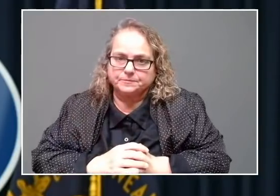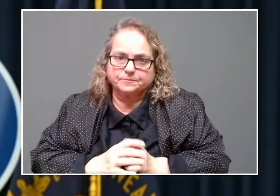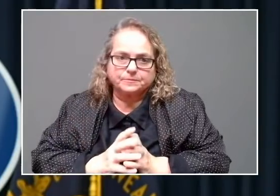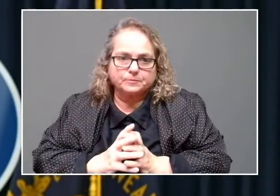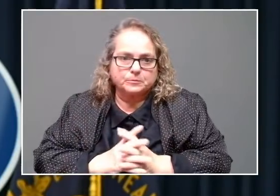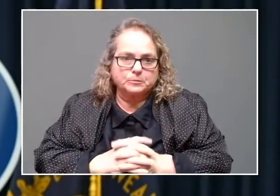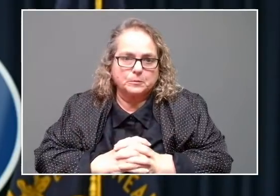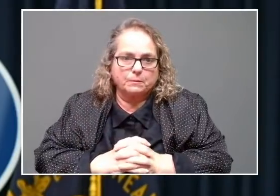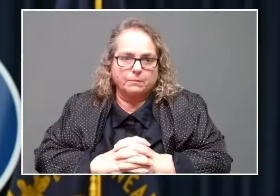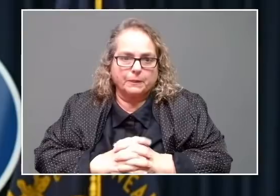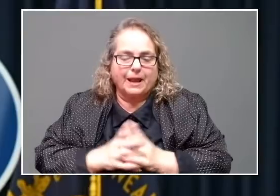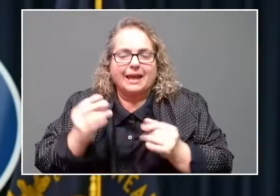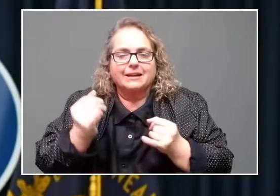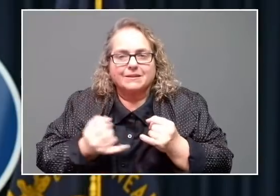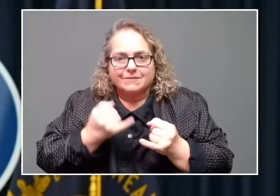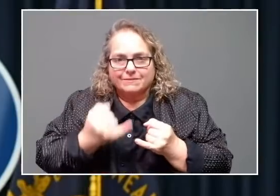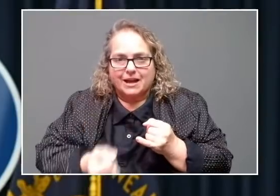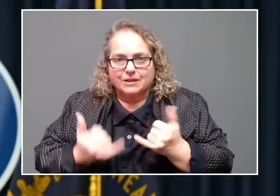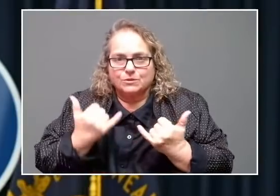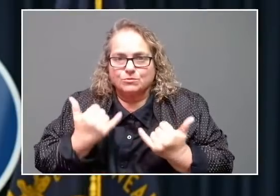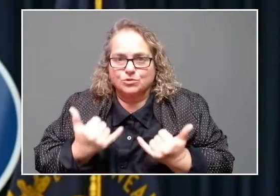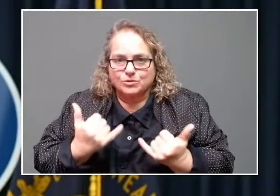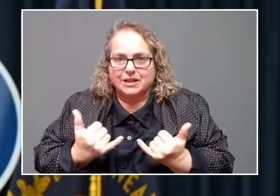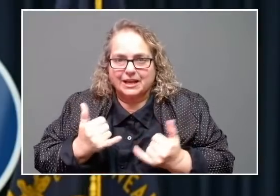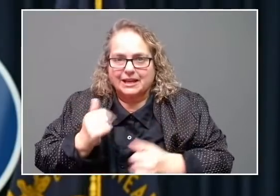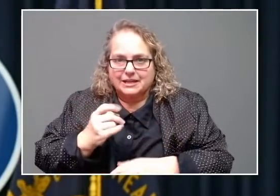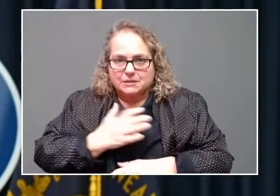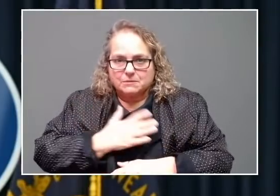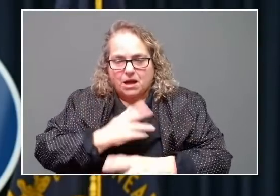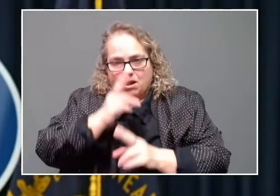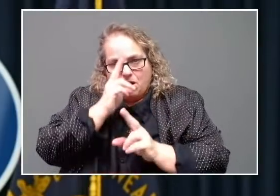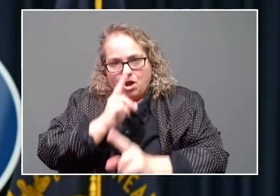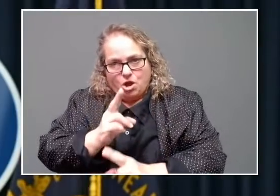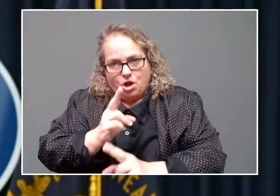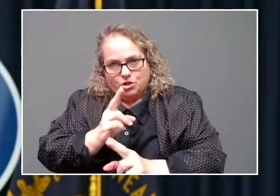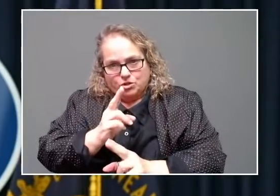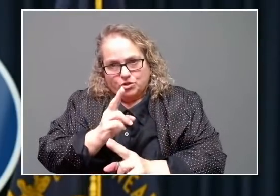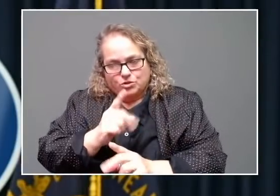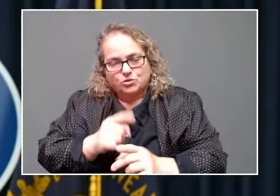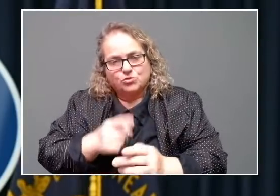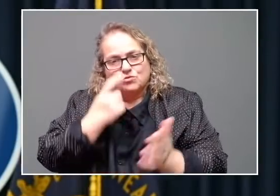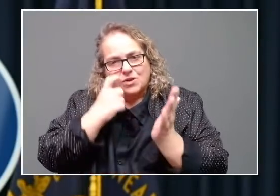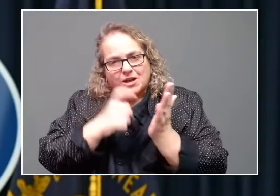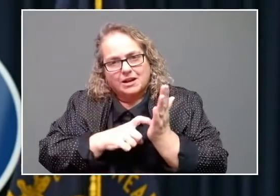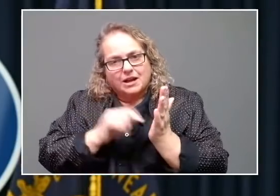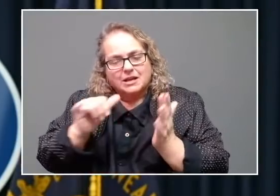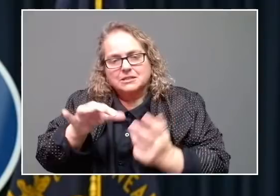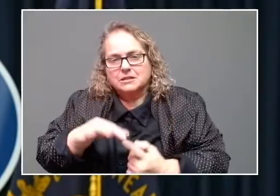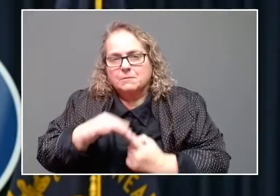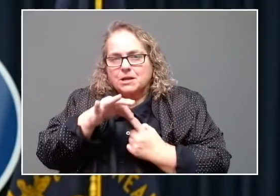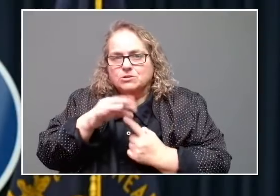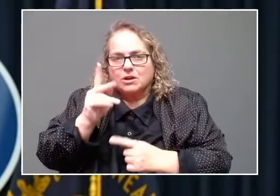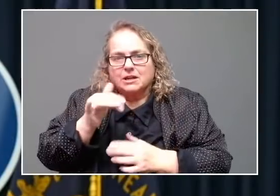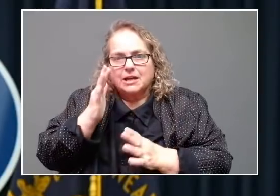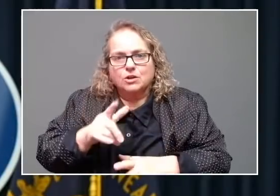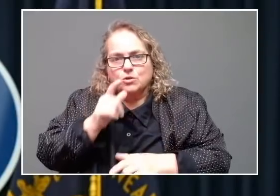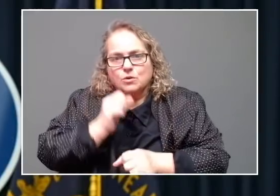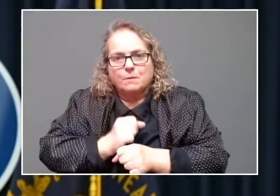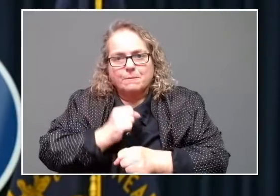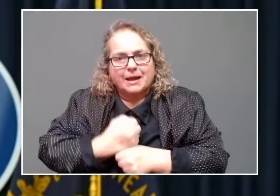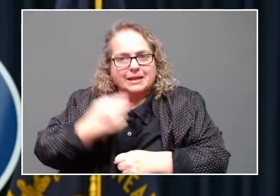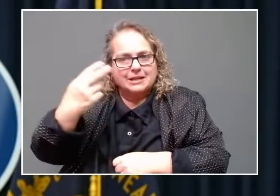And finally, today, it's my honor to recognize a special Kentuckian who made history in our state and changed history